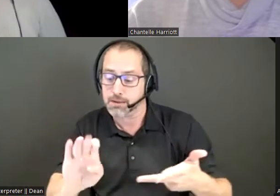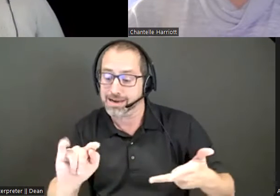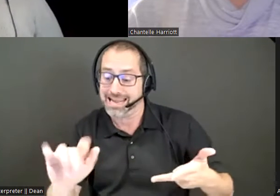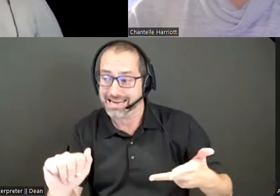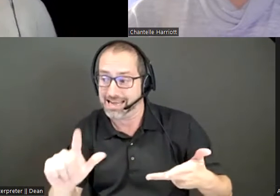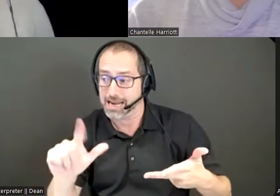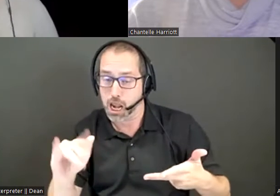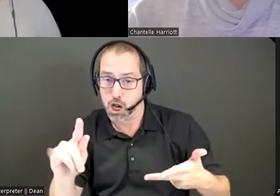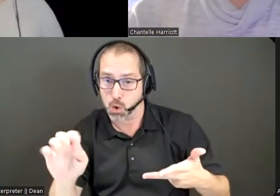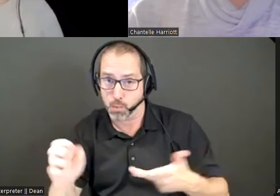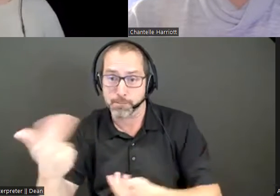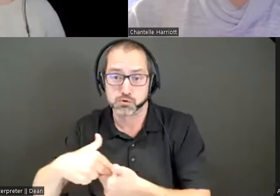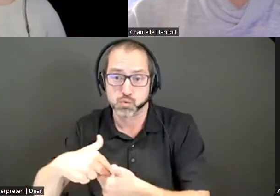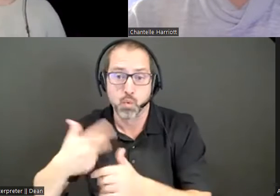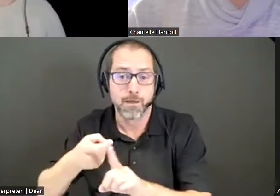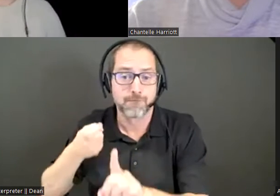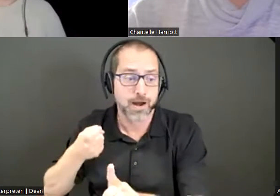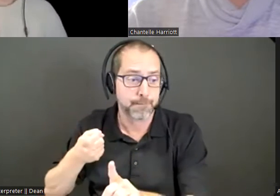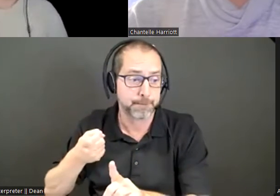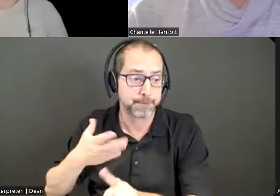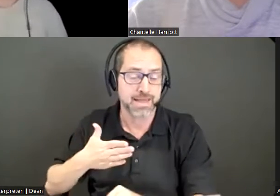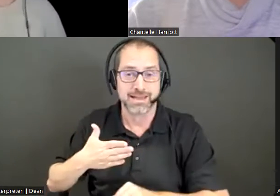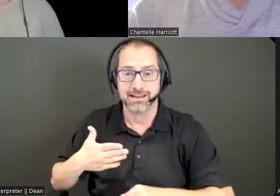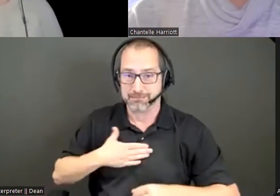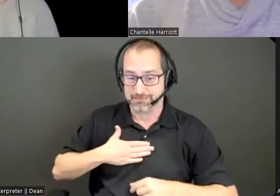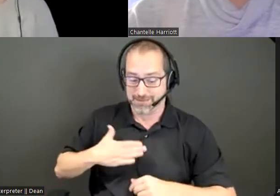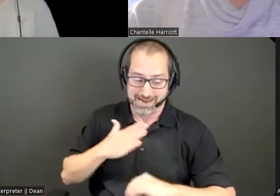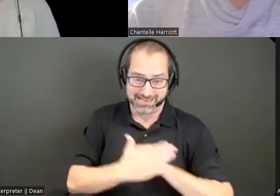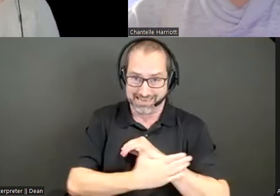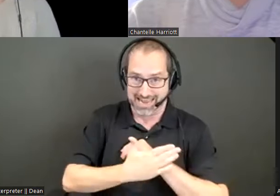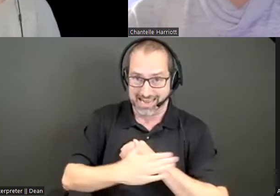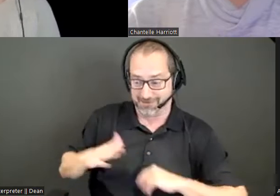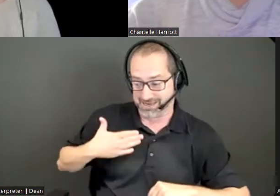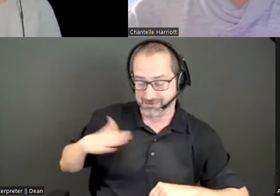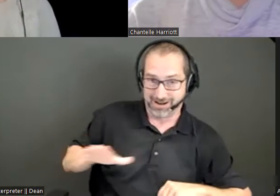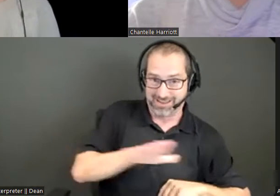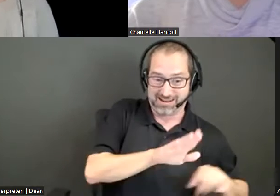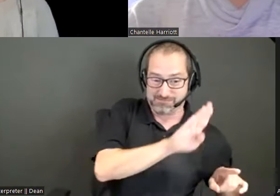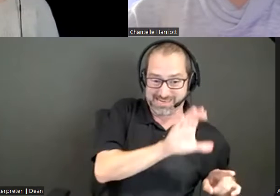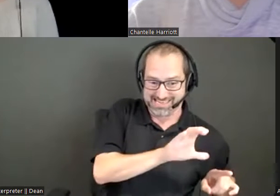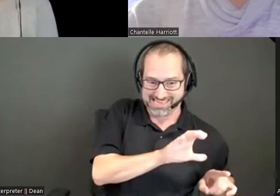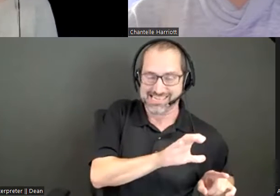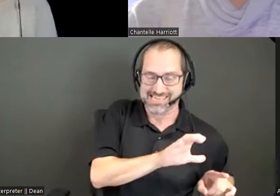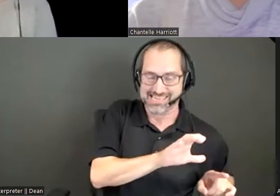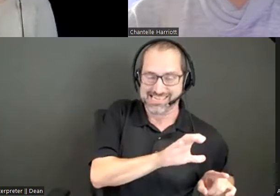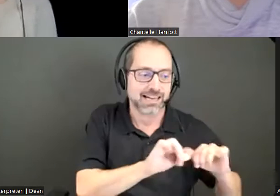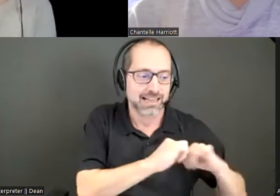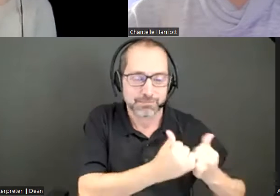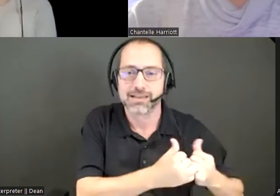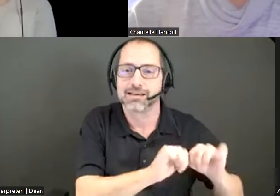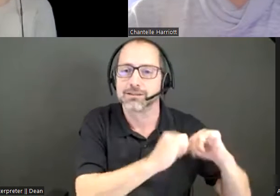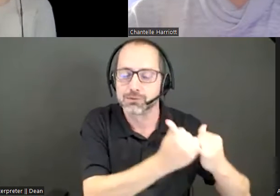us from my side of the country, from the BC Columbia Association of Community Response